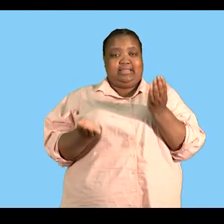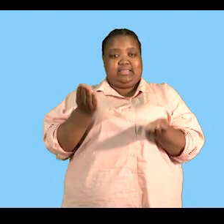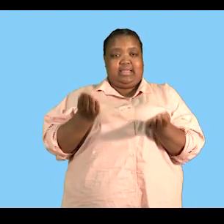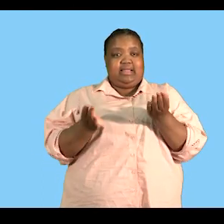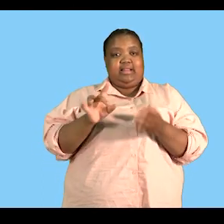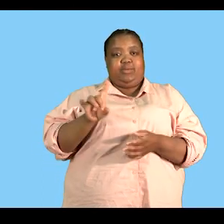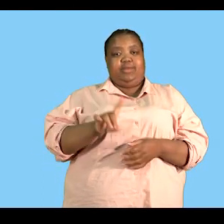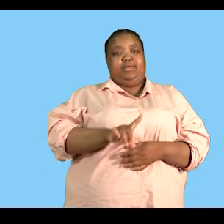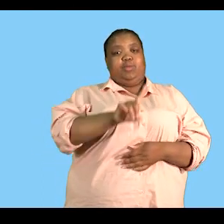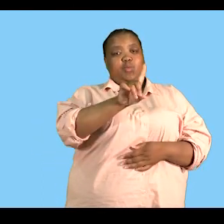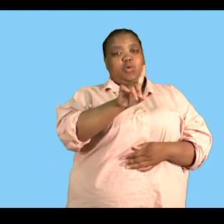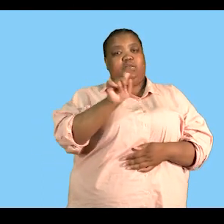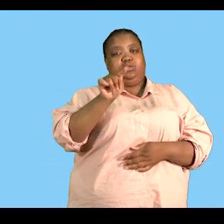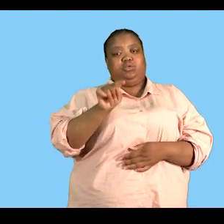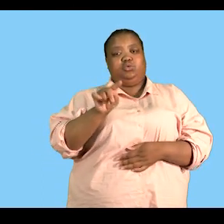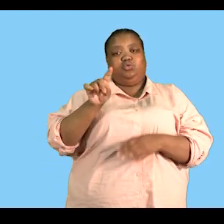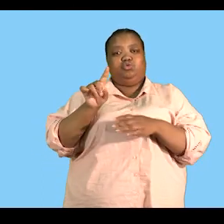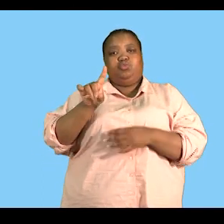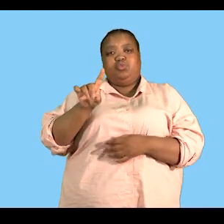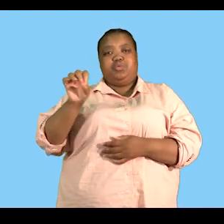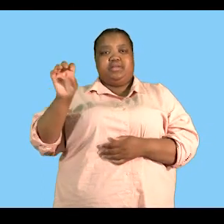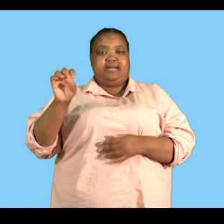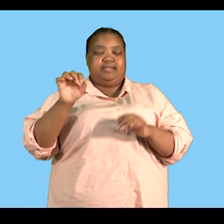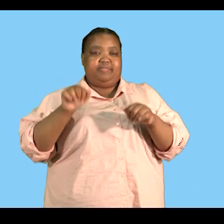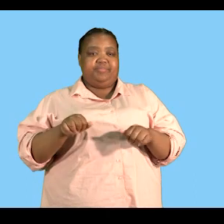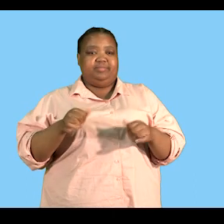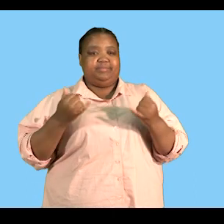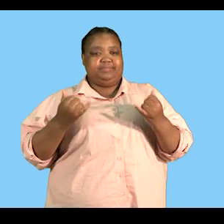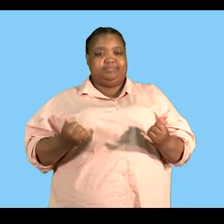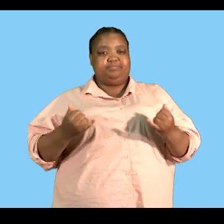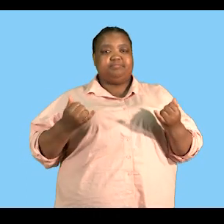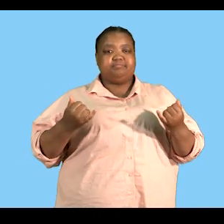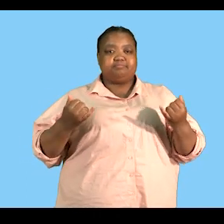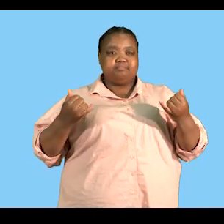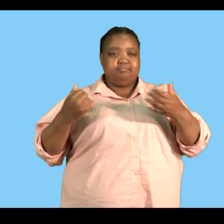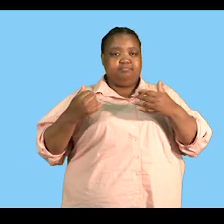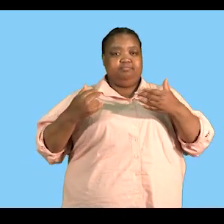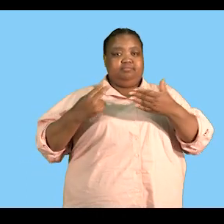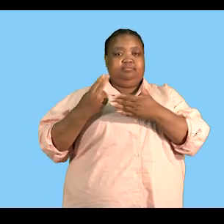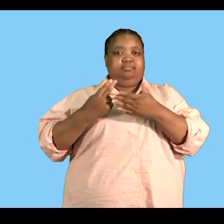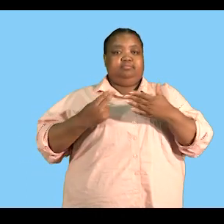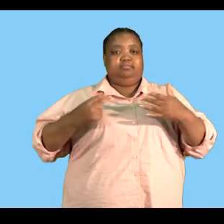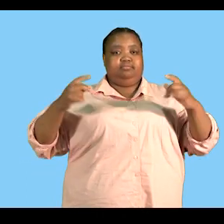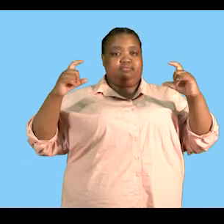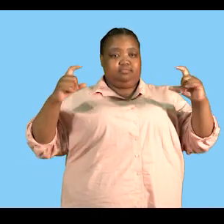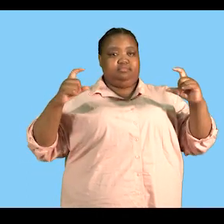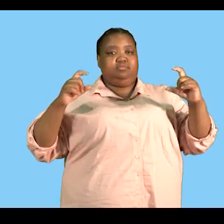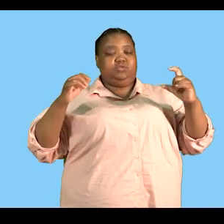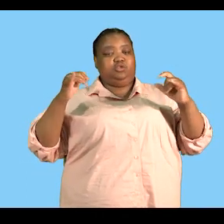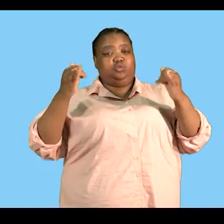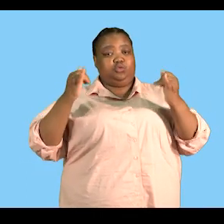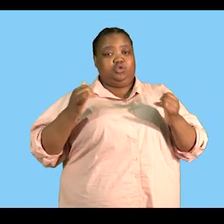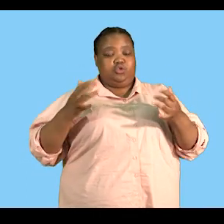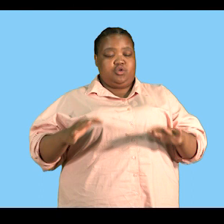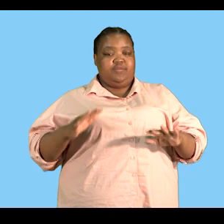1 to 100. Study the diagram below and answer the questions that follow. Now, the first thing that you do